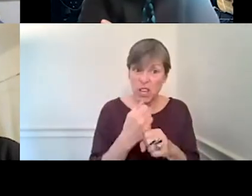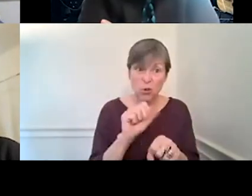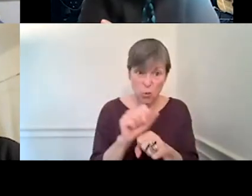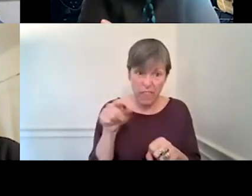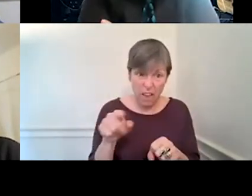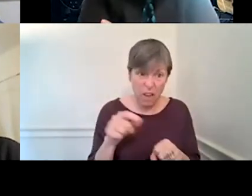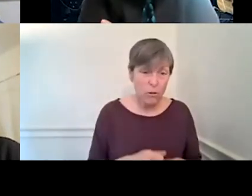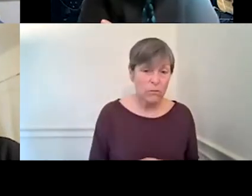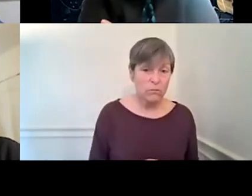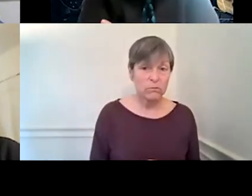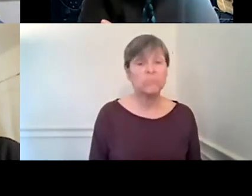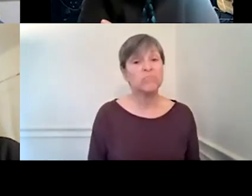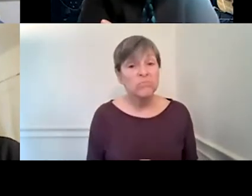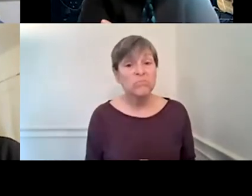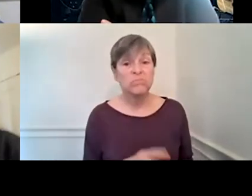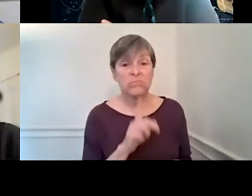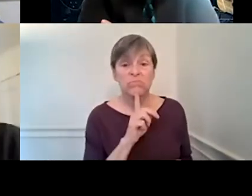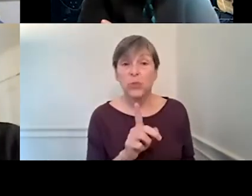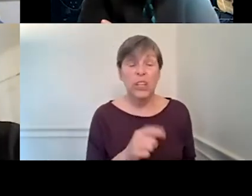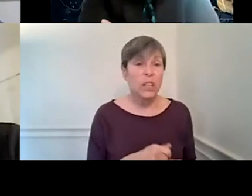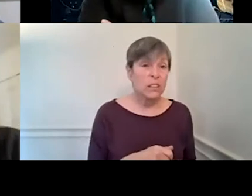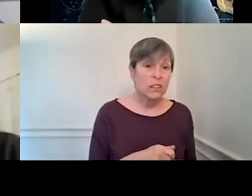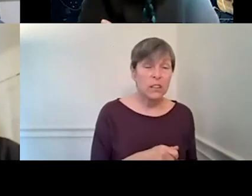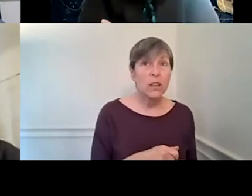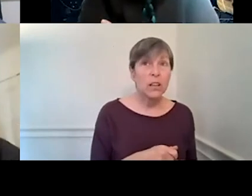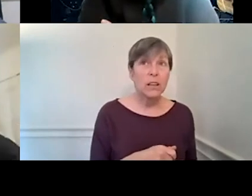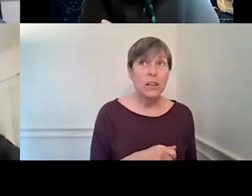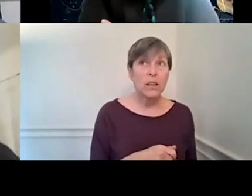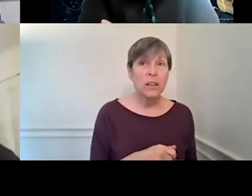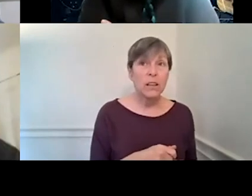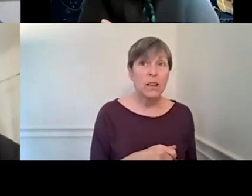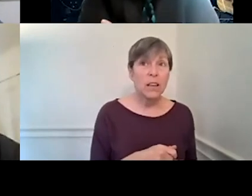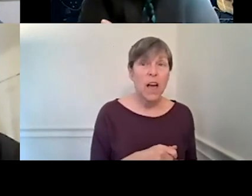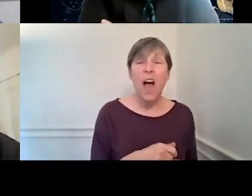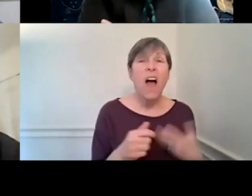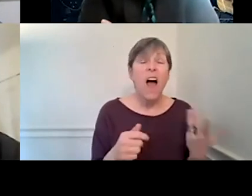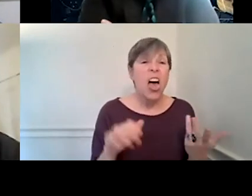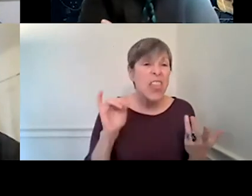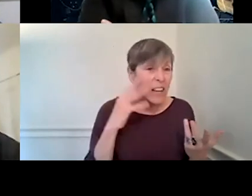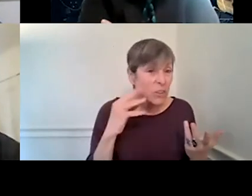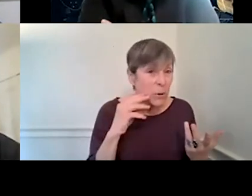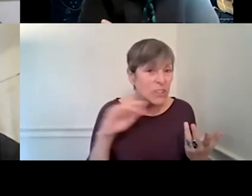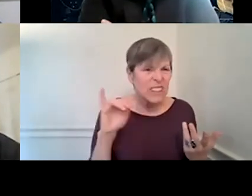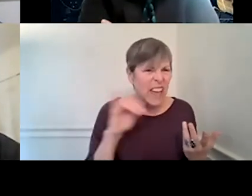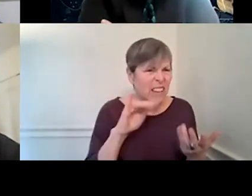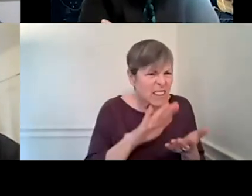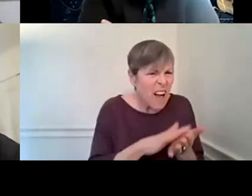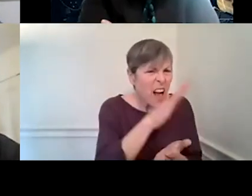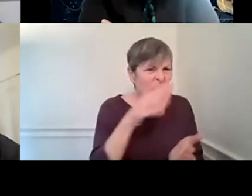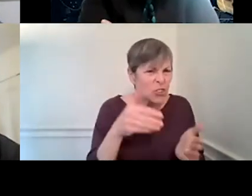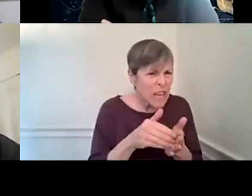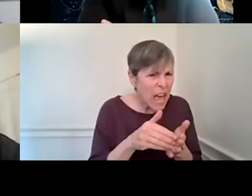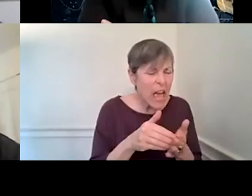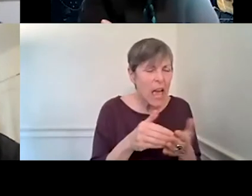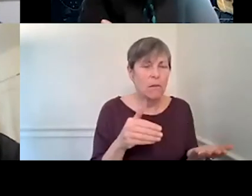really, you know, it was like going back to college, being able to respond to the